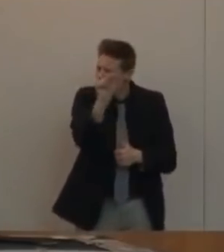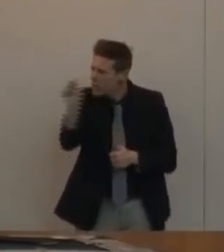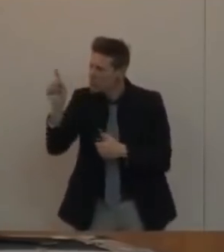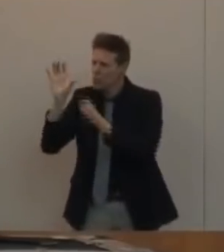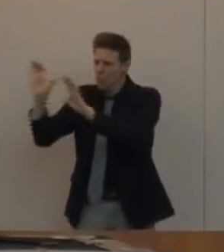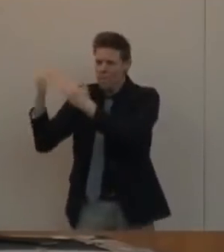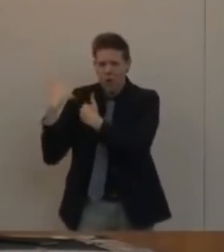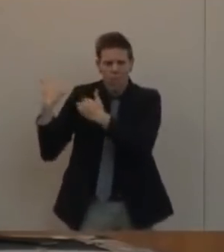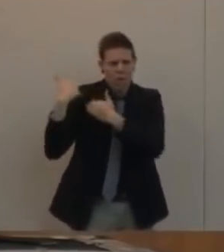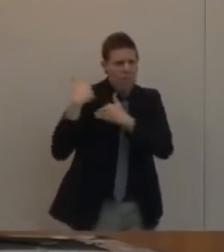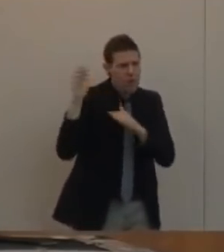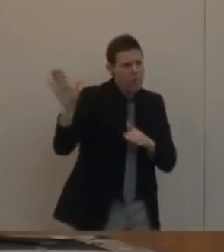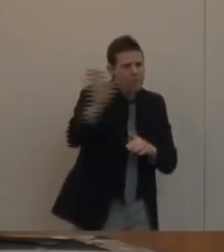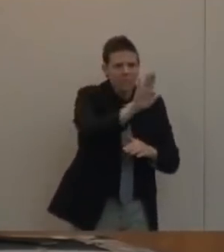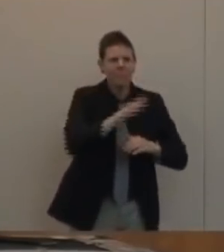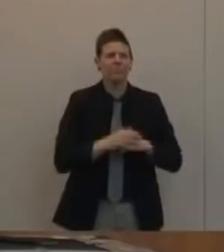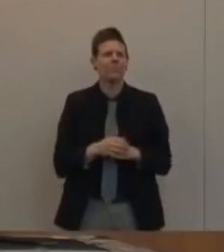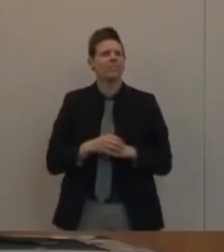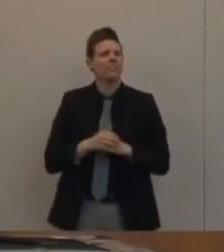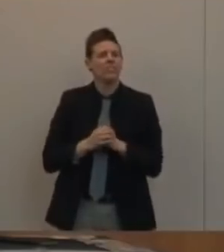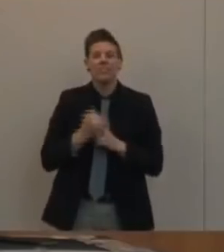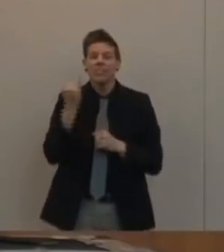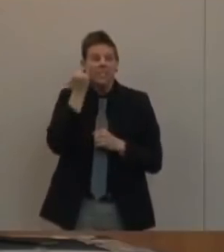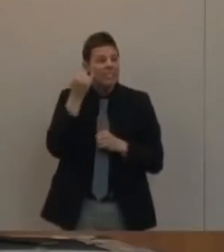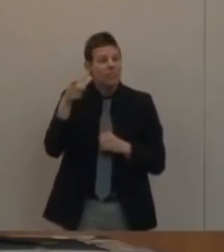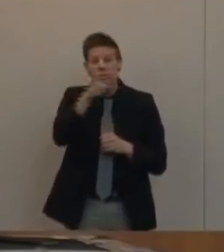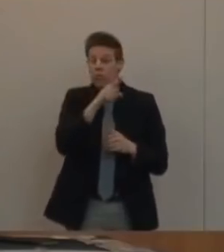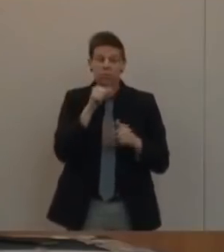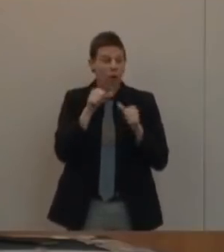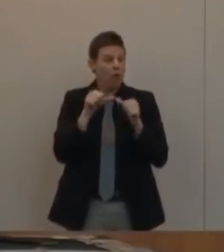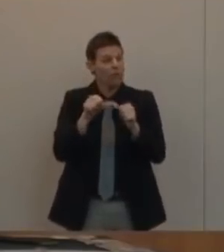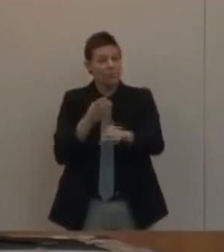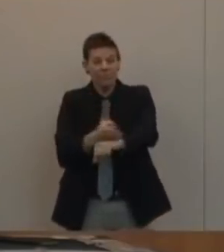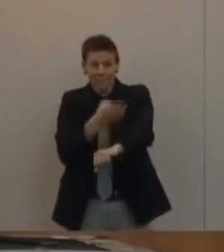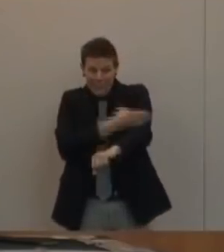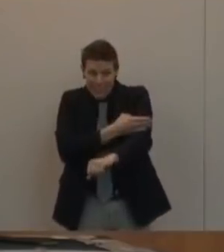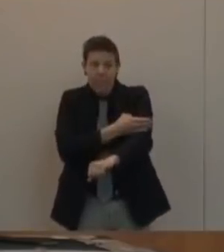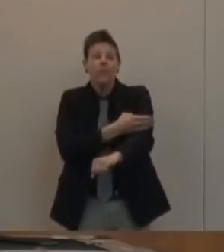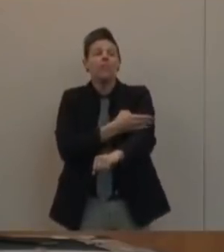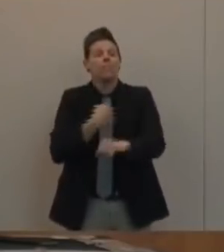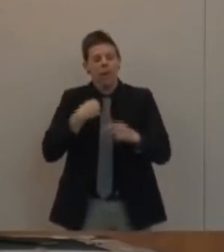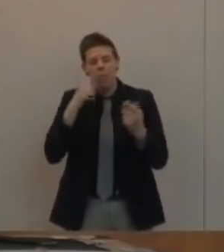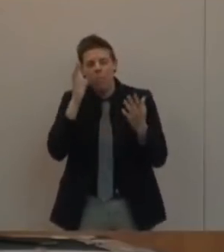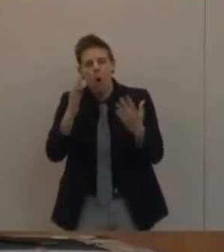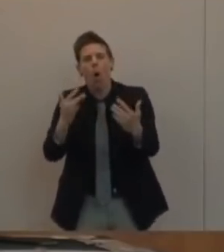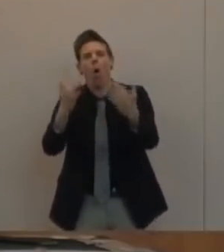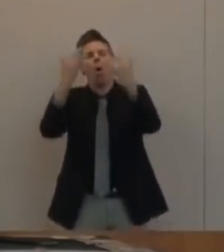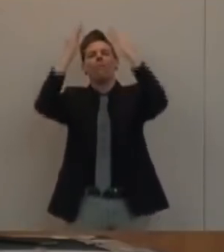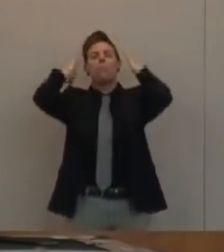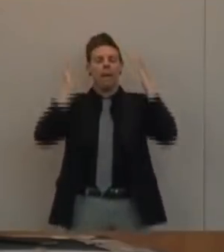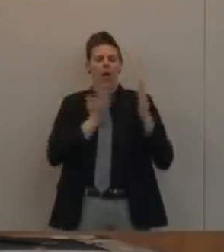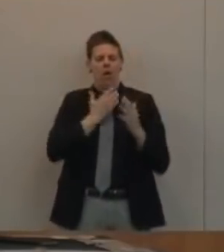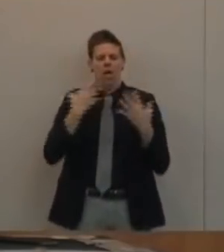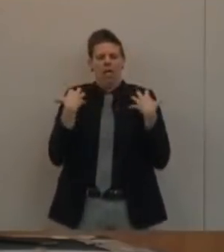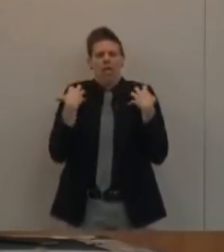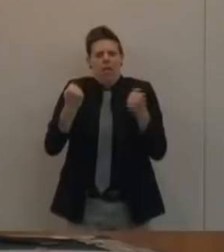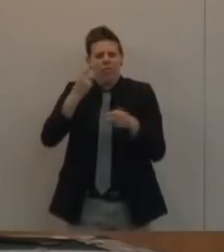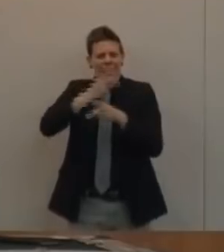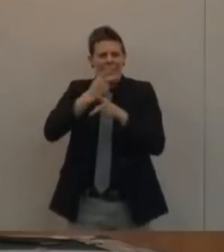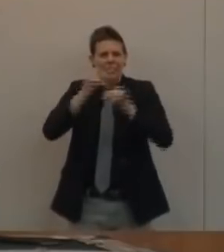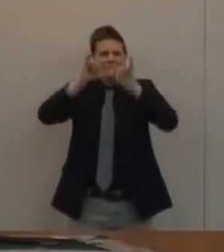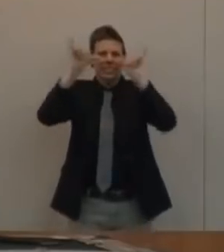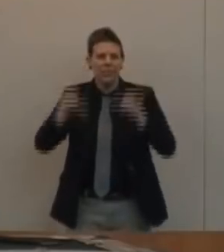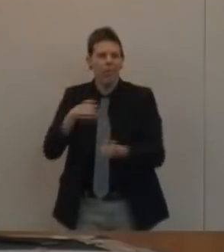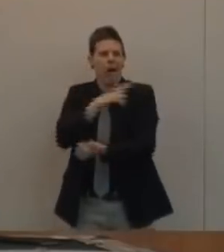if we don't keep doing better, we will overwhelm our healthcare system. And no amount of work or